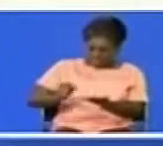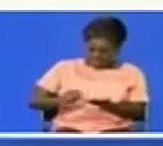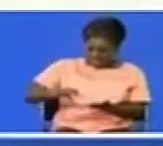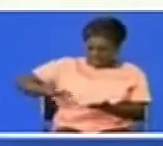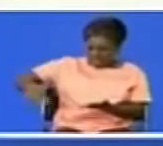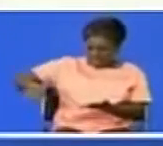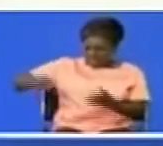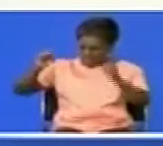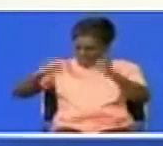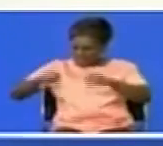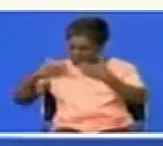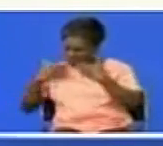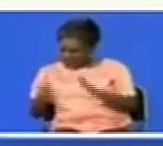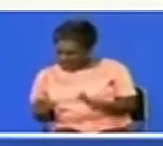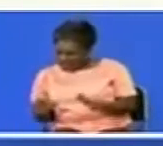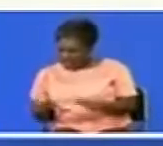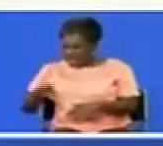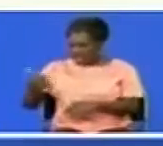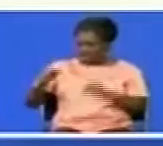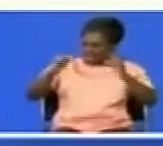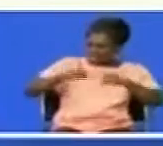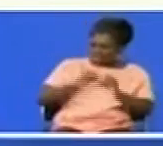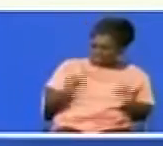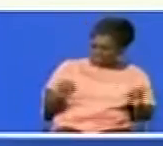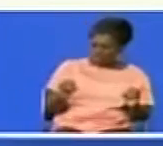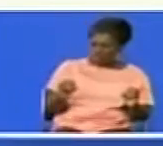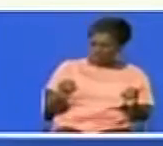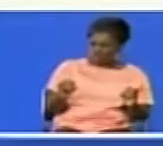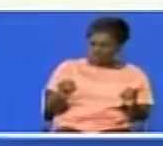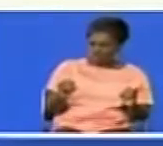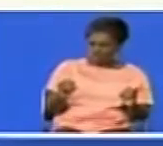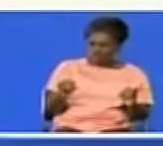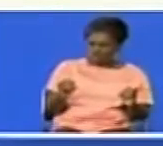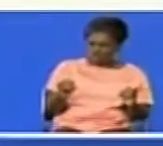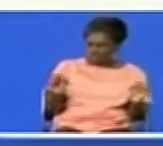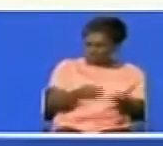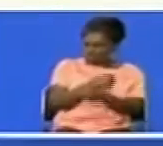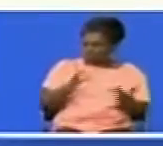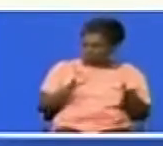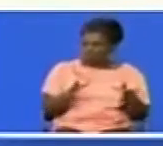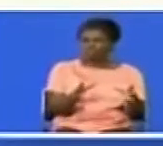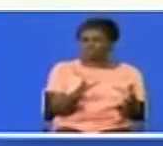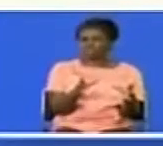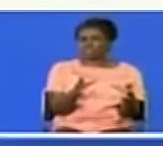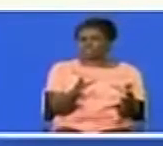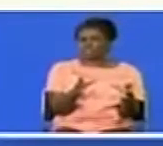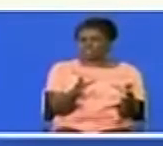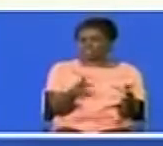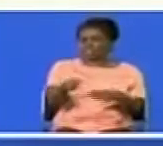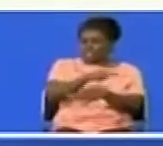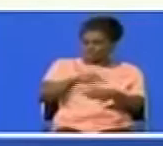counties that have agreed will sign. The counties that have not agreed still cannot be forced to do what the national